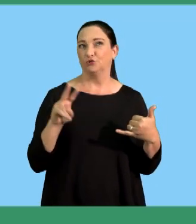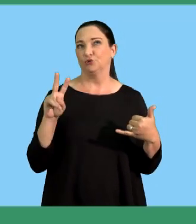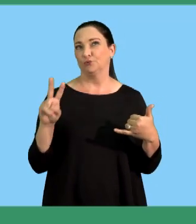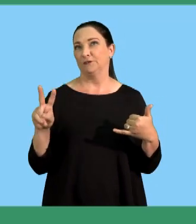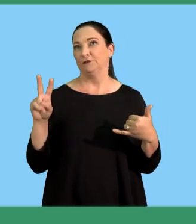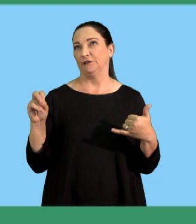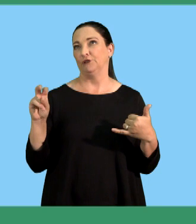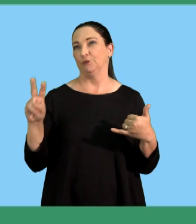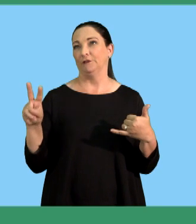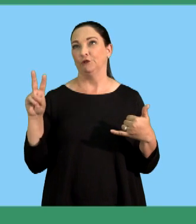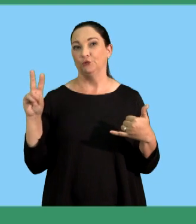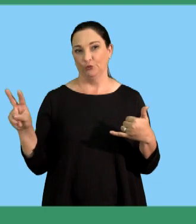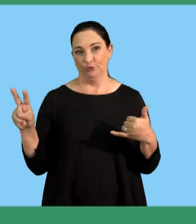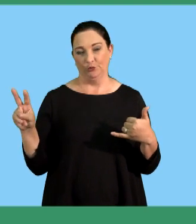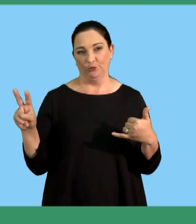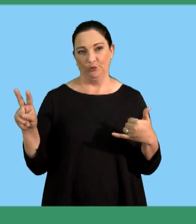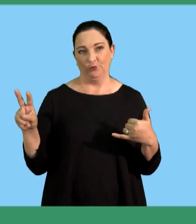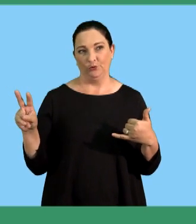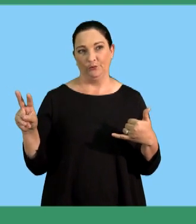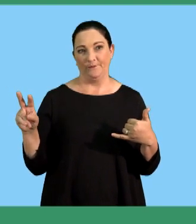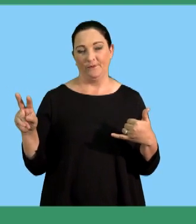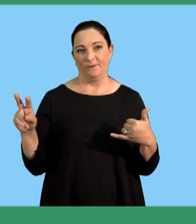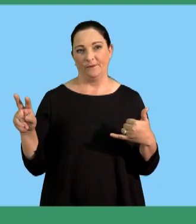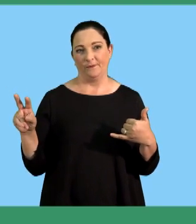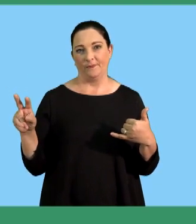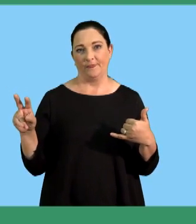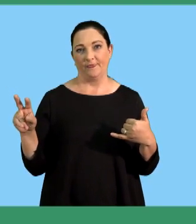in 2022,